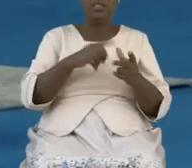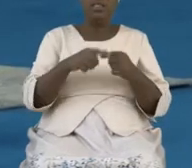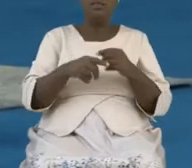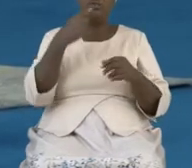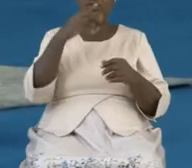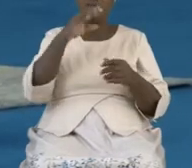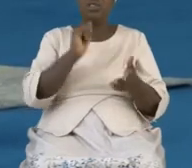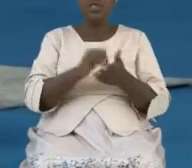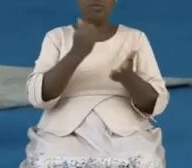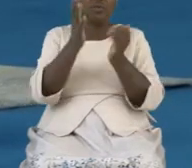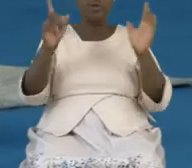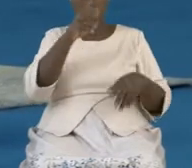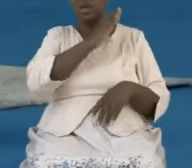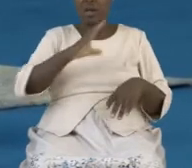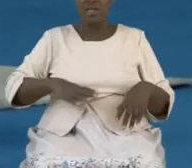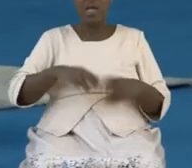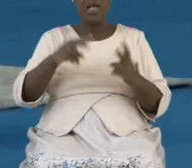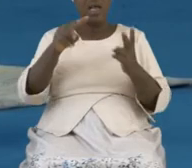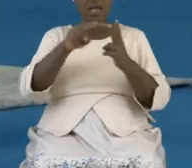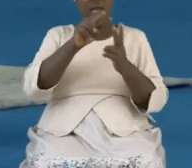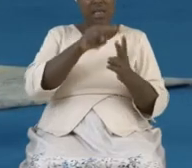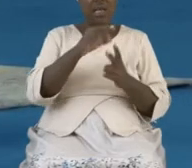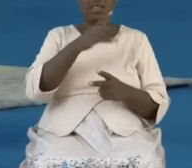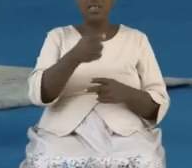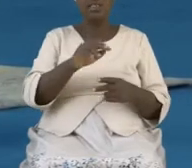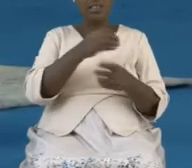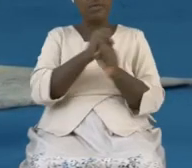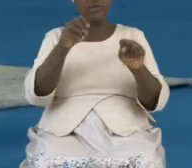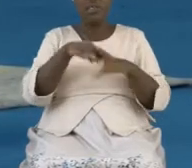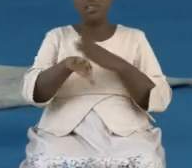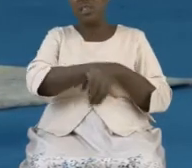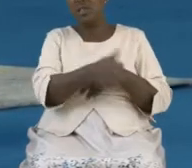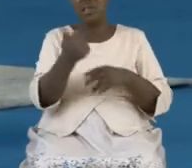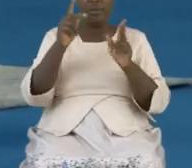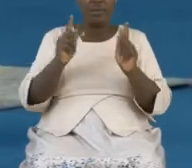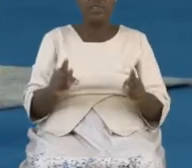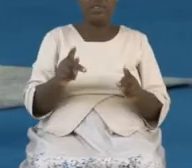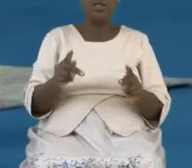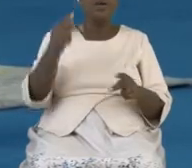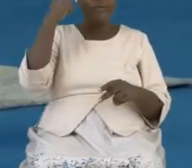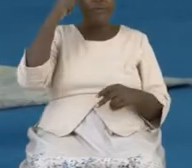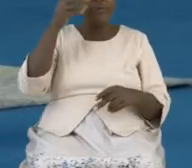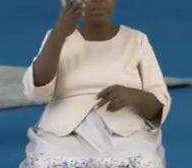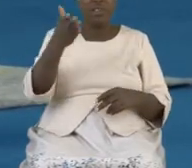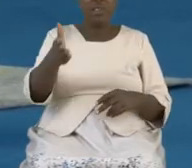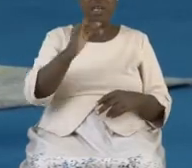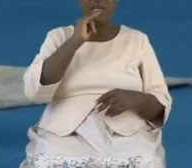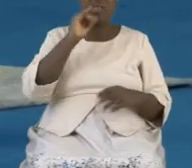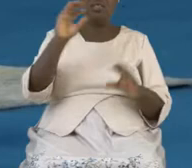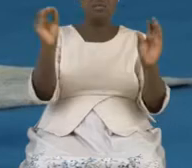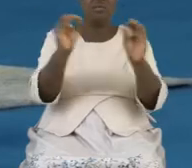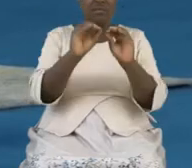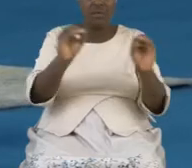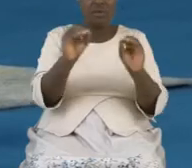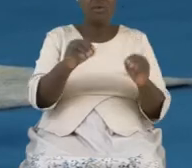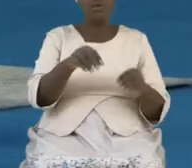Neither is there salvation in any other, for there is none other name